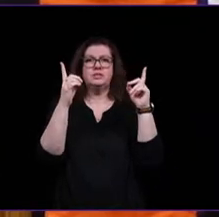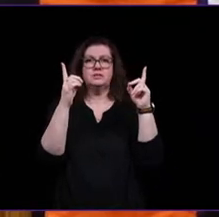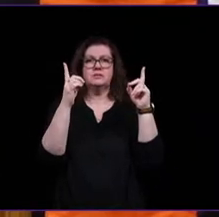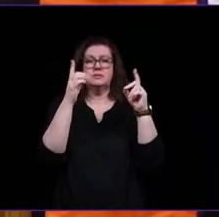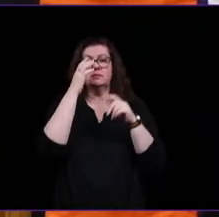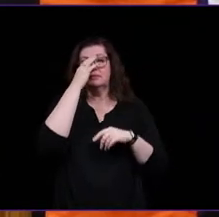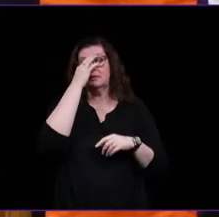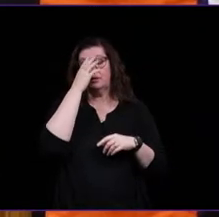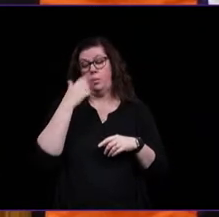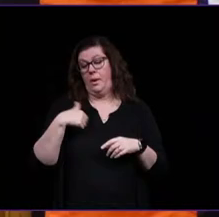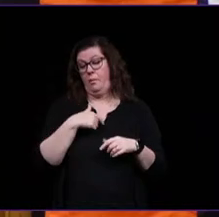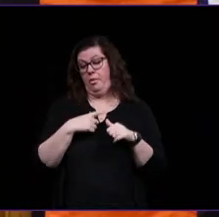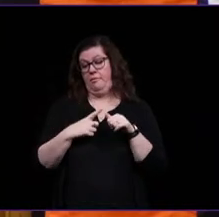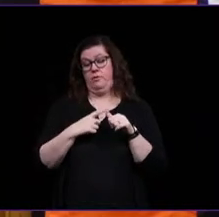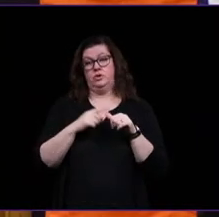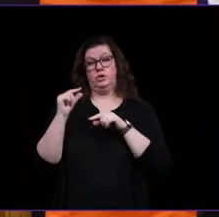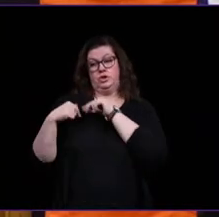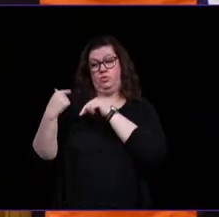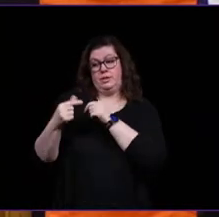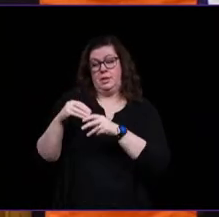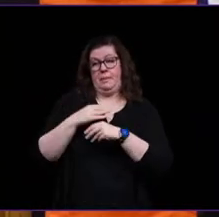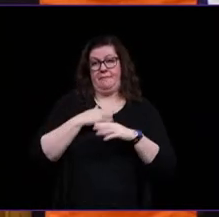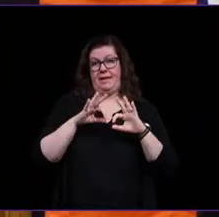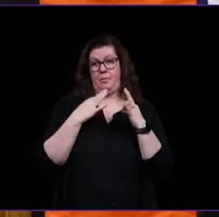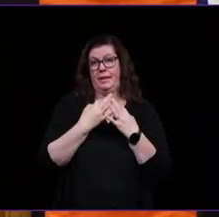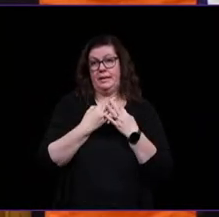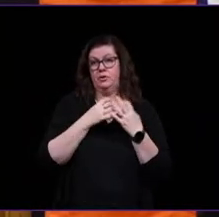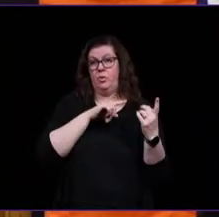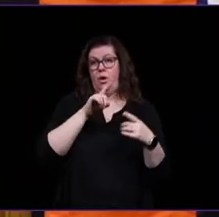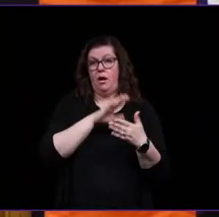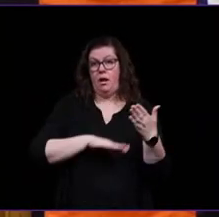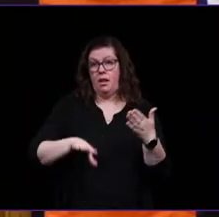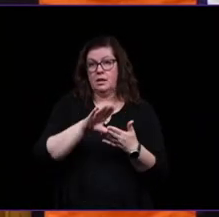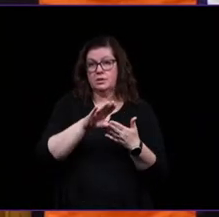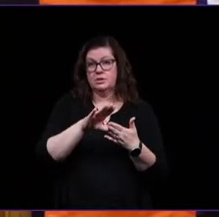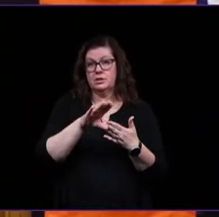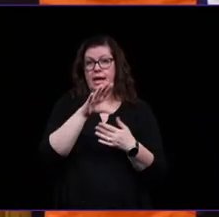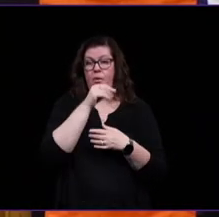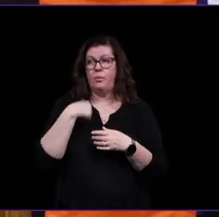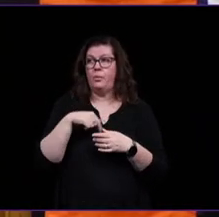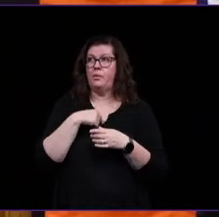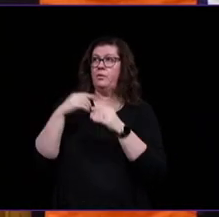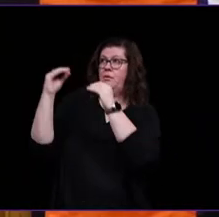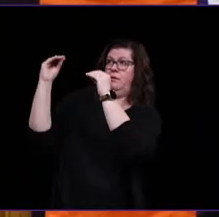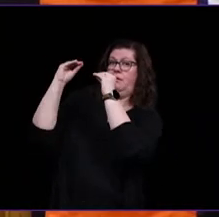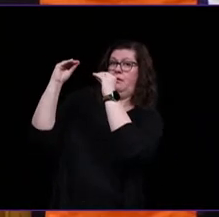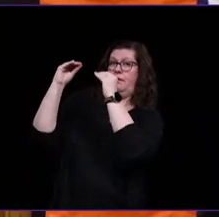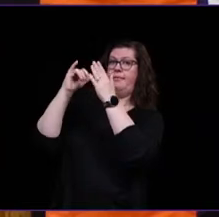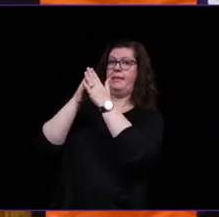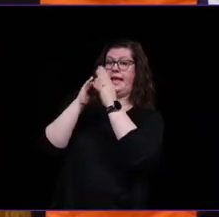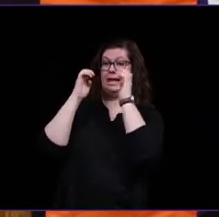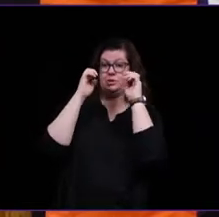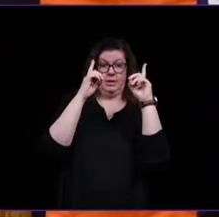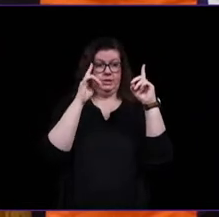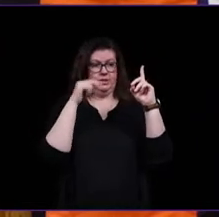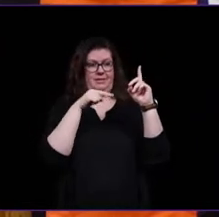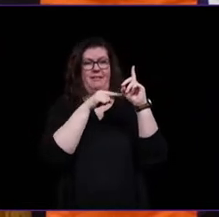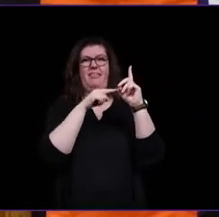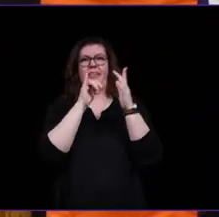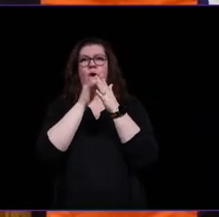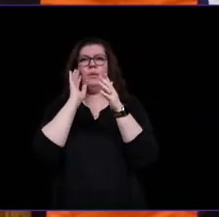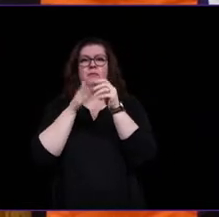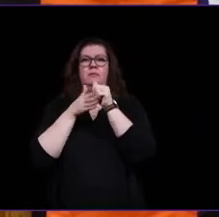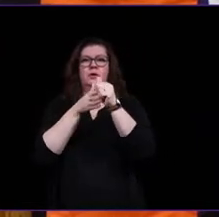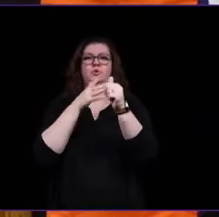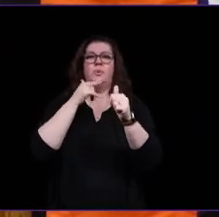first generation in my family to go to college, and we were taught that education was the path to a better future,